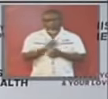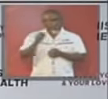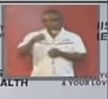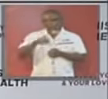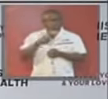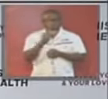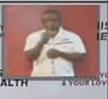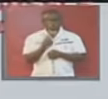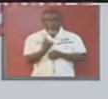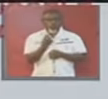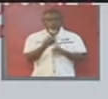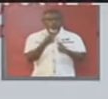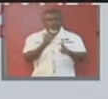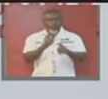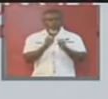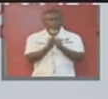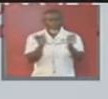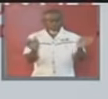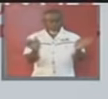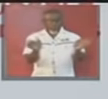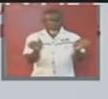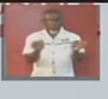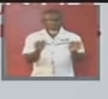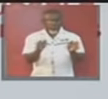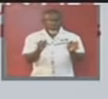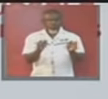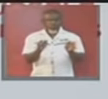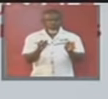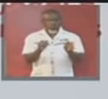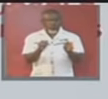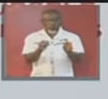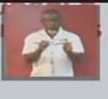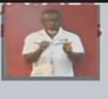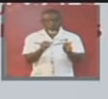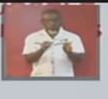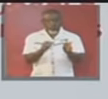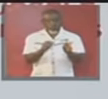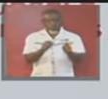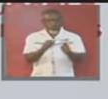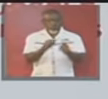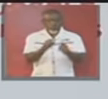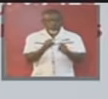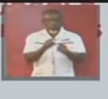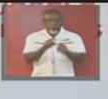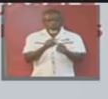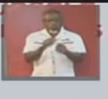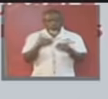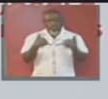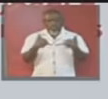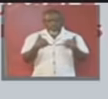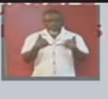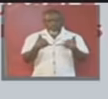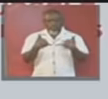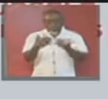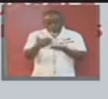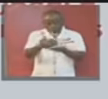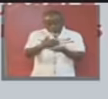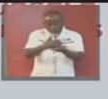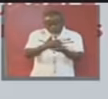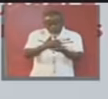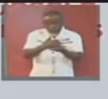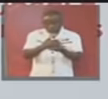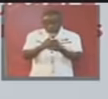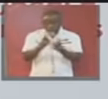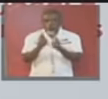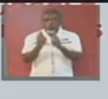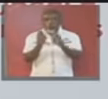the questions we are going out to with the public when we do our focus groups. So we ask our focus groups this,